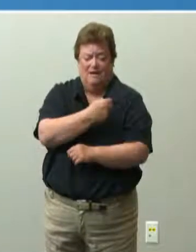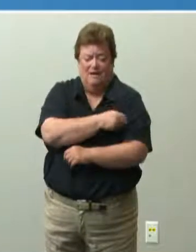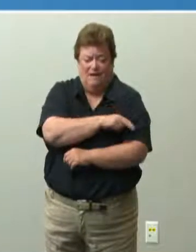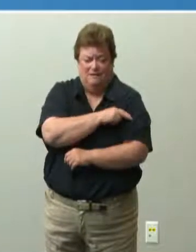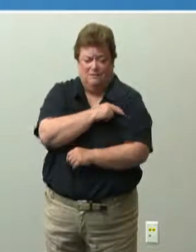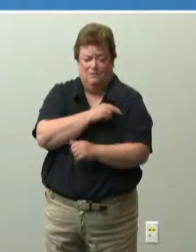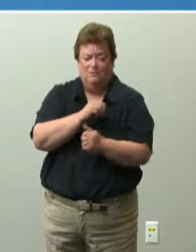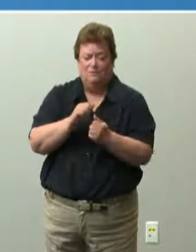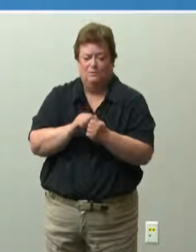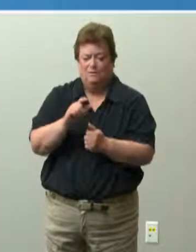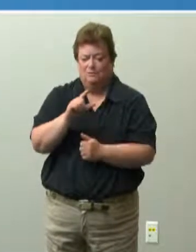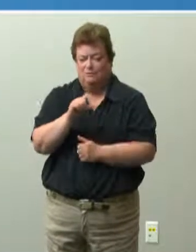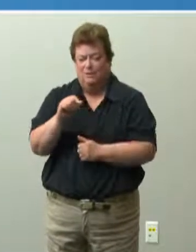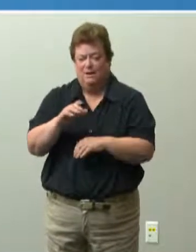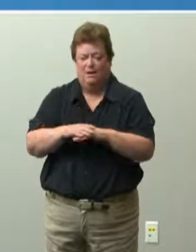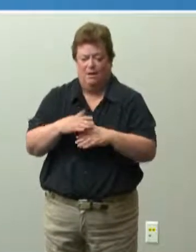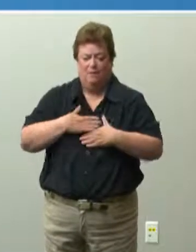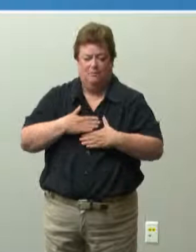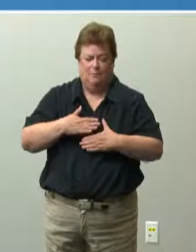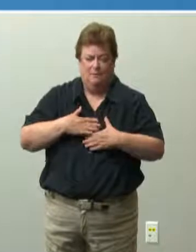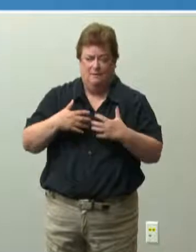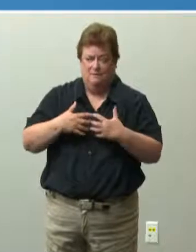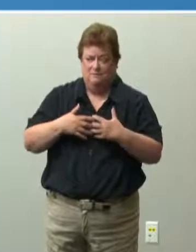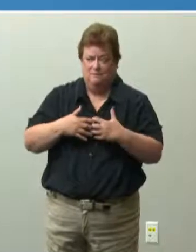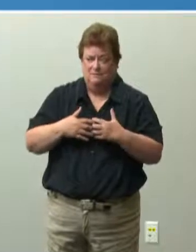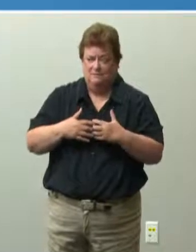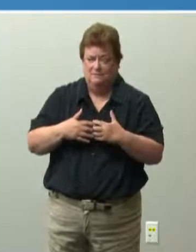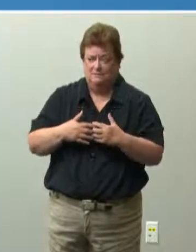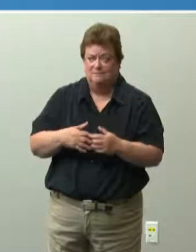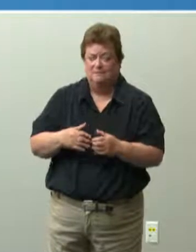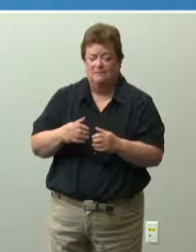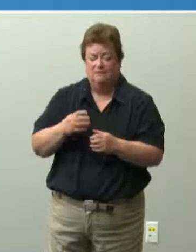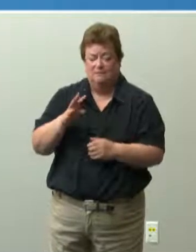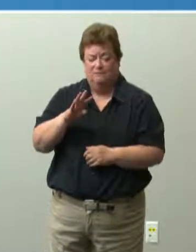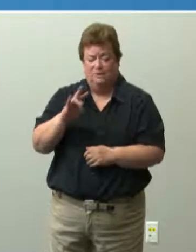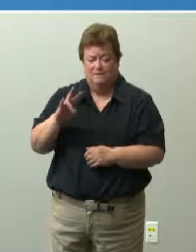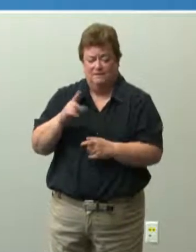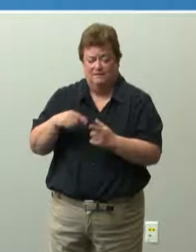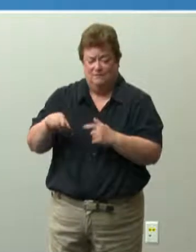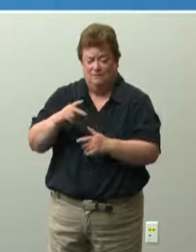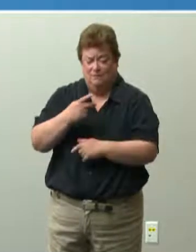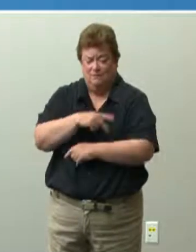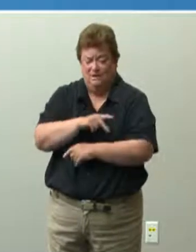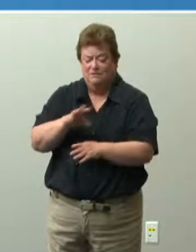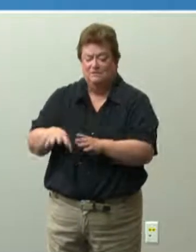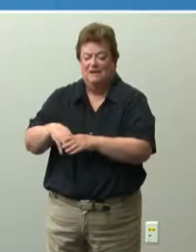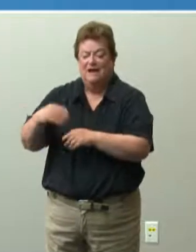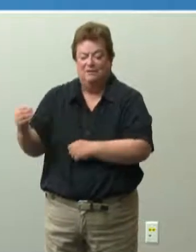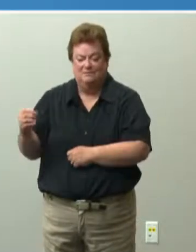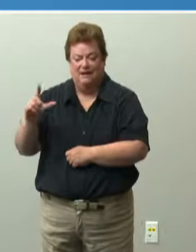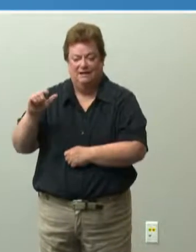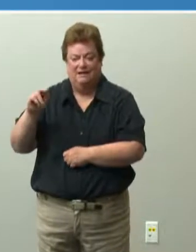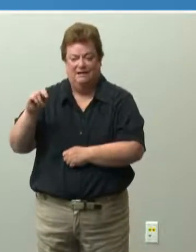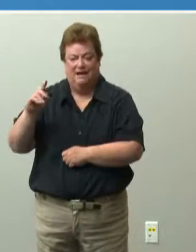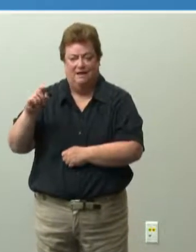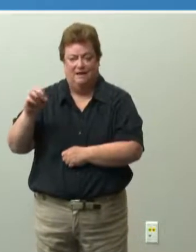with 20 of them on ventilators. 47 of these patients are from outside of Lancaster